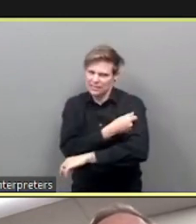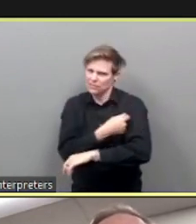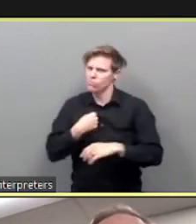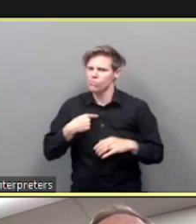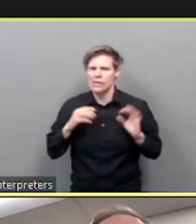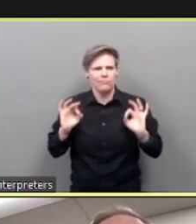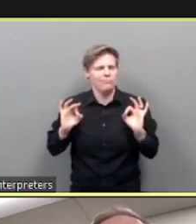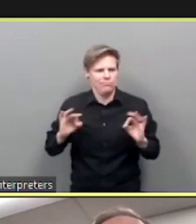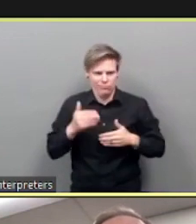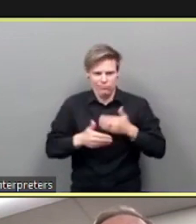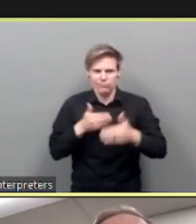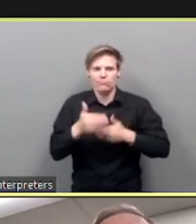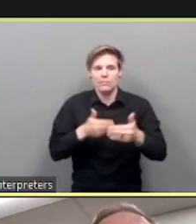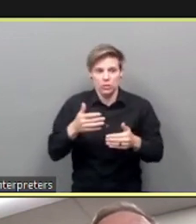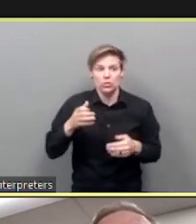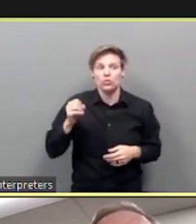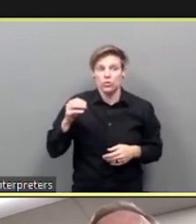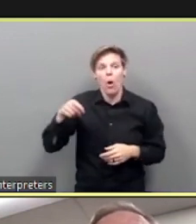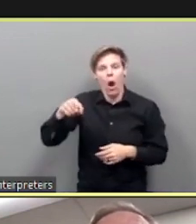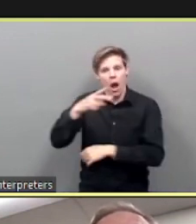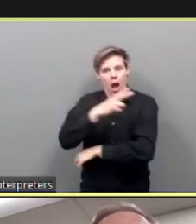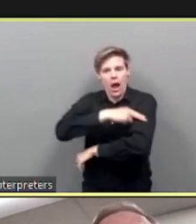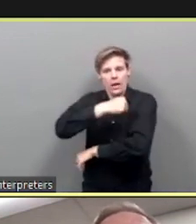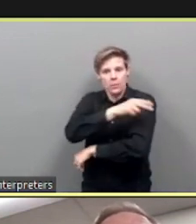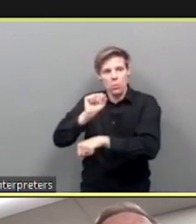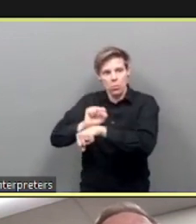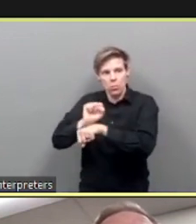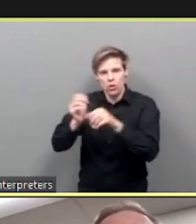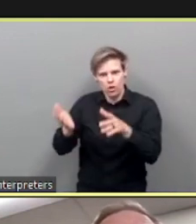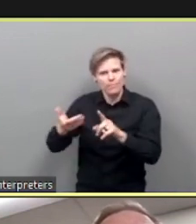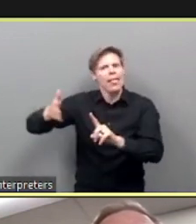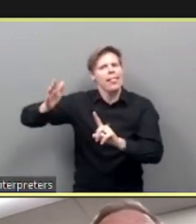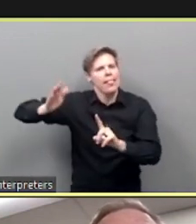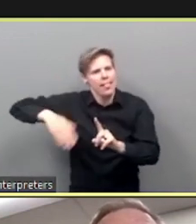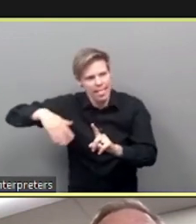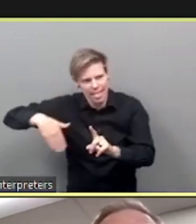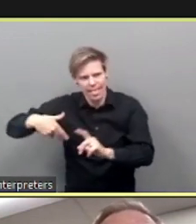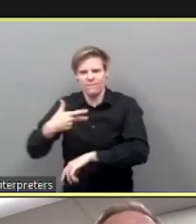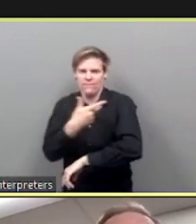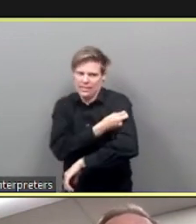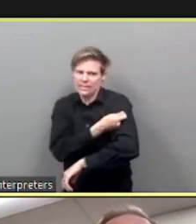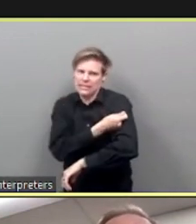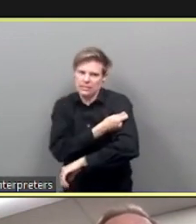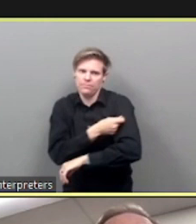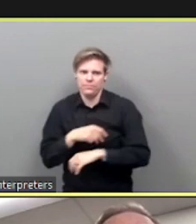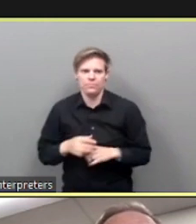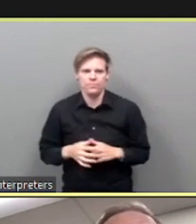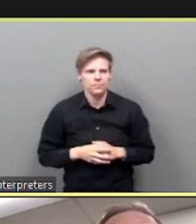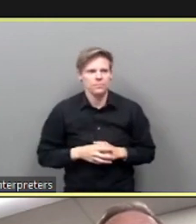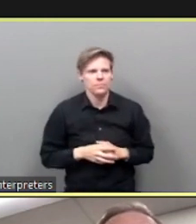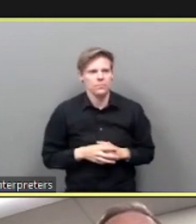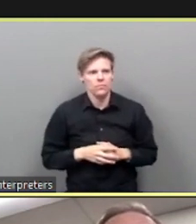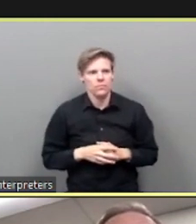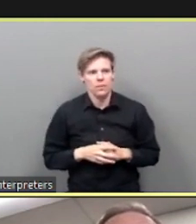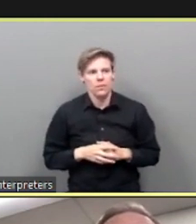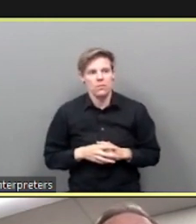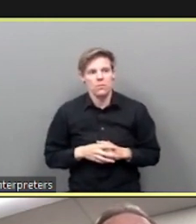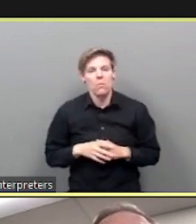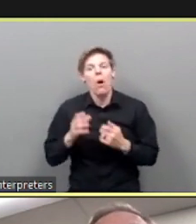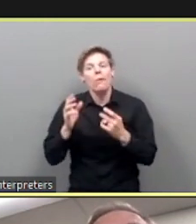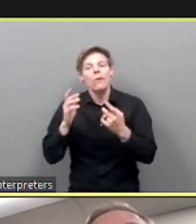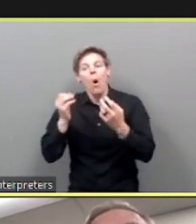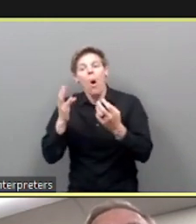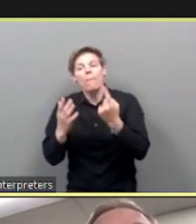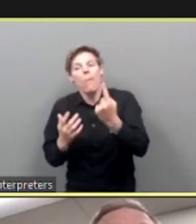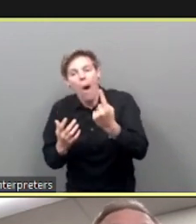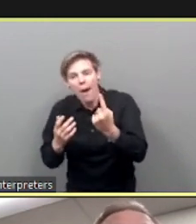who have not yet either been had one vaccine or received an exemption. And it's